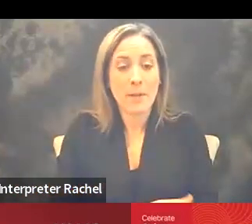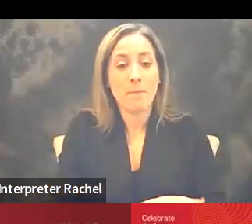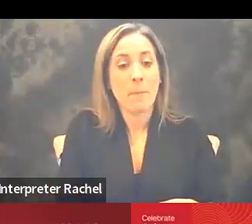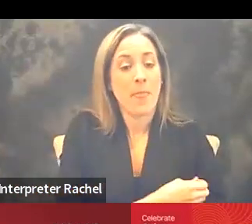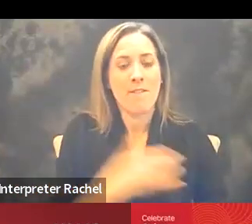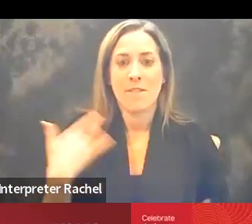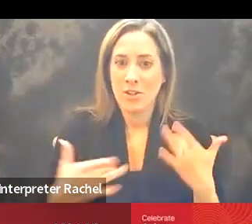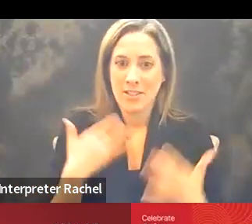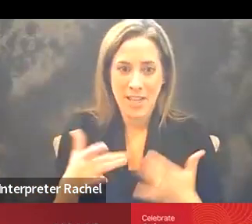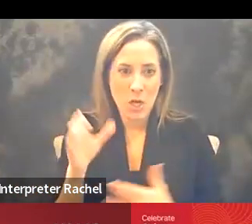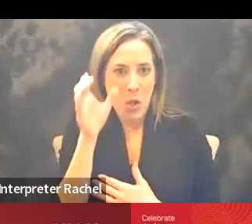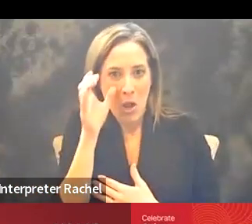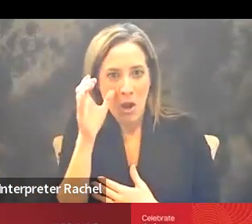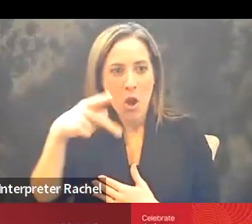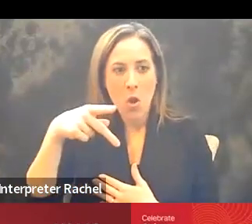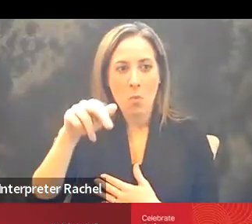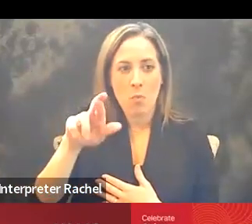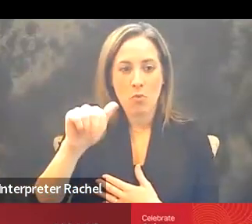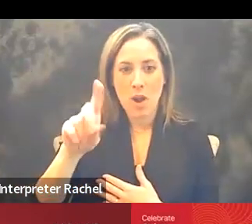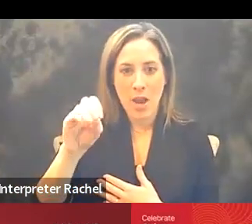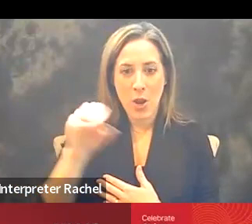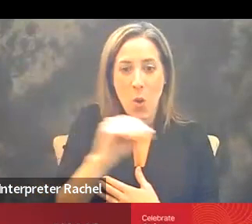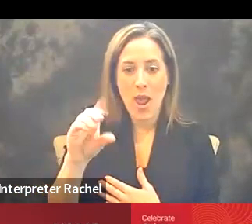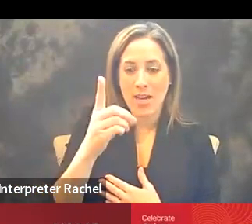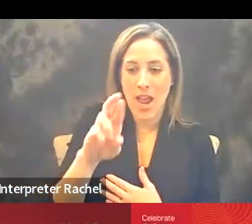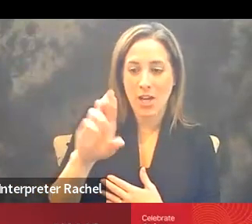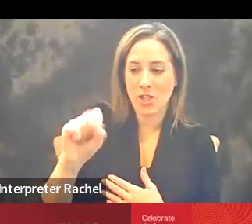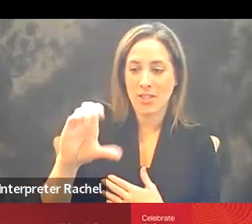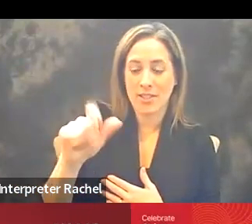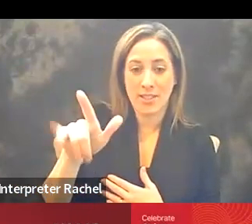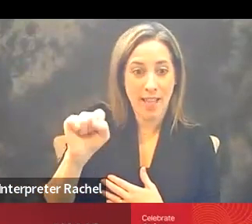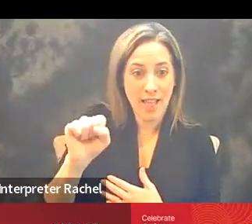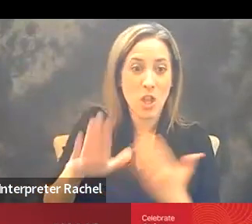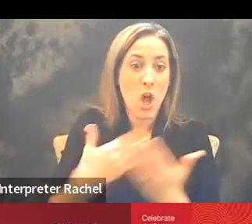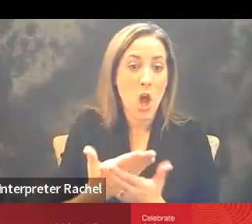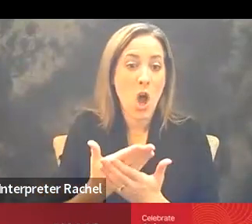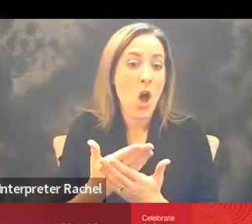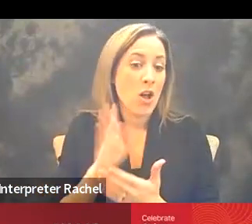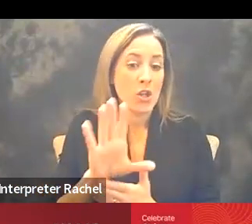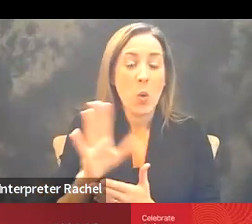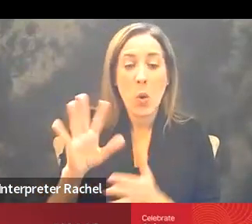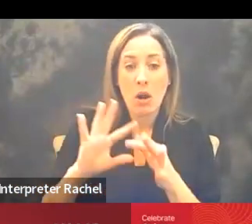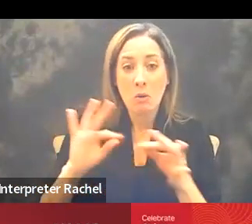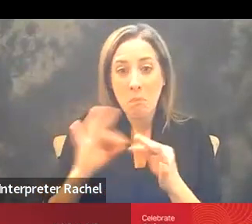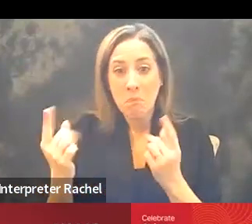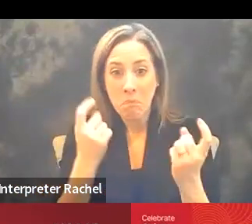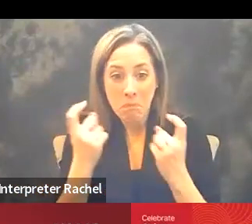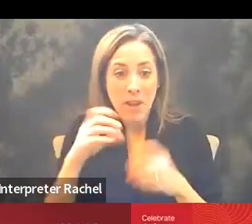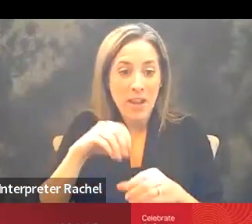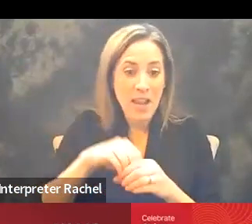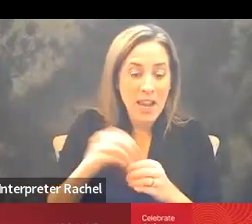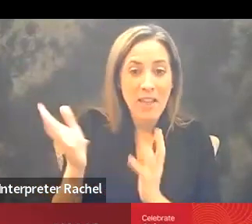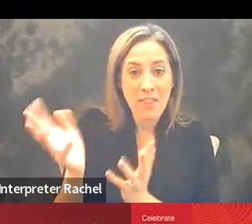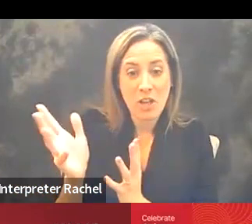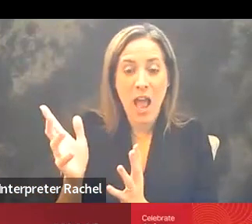excited to learn from Prado and from Dr. Scales and from all of your comments and thoughts in the chat. I think this is going to be a rich 90 minutes, and